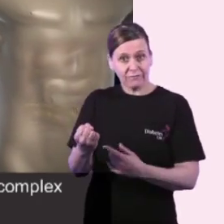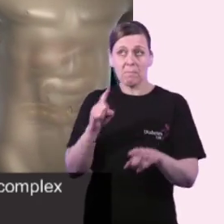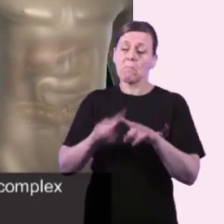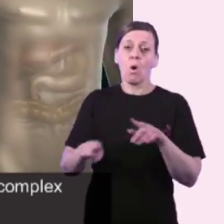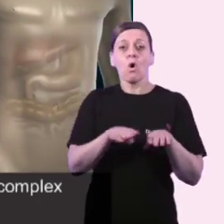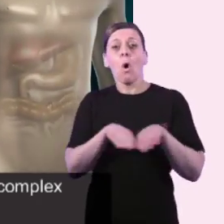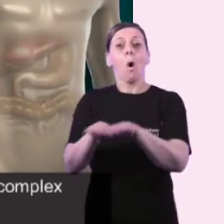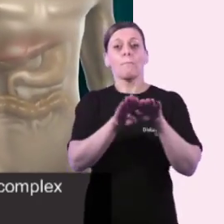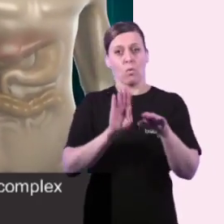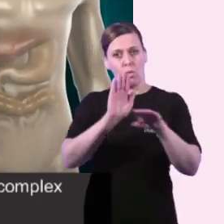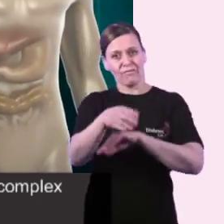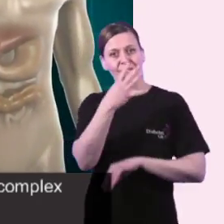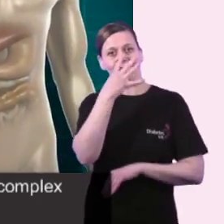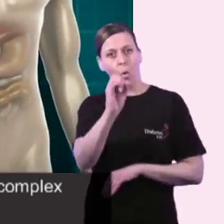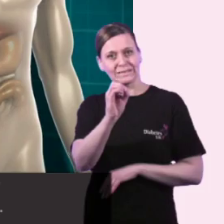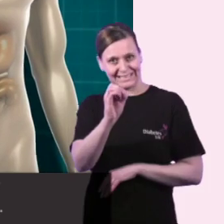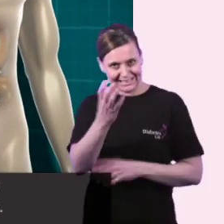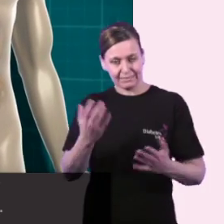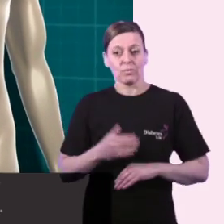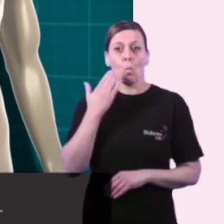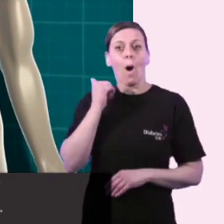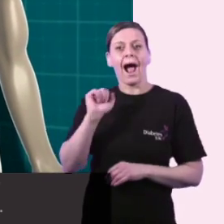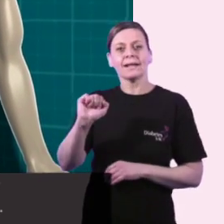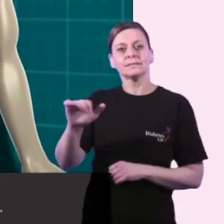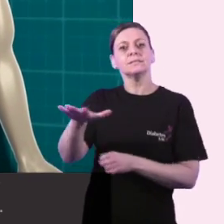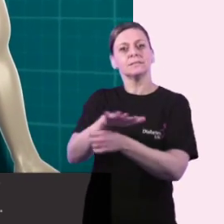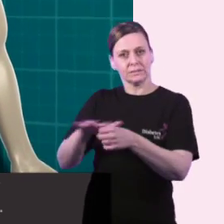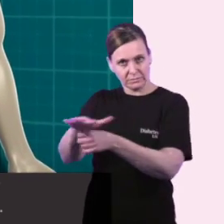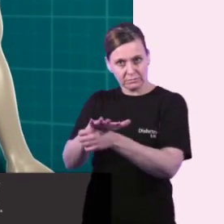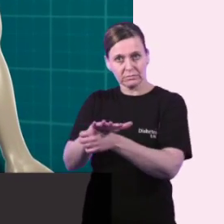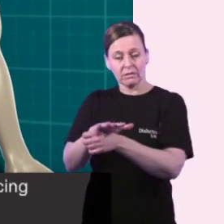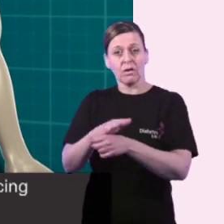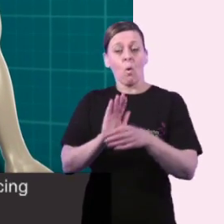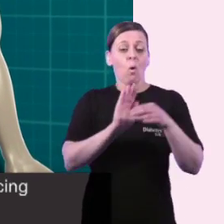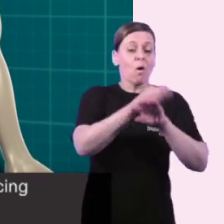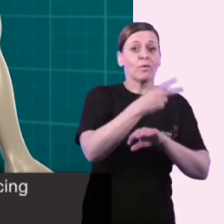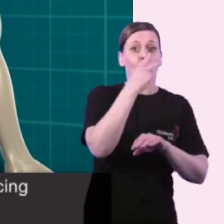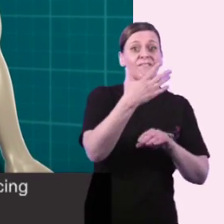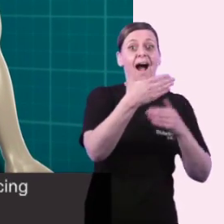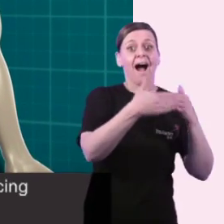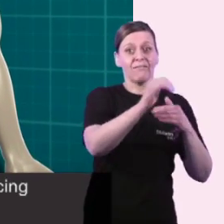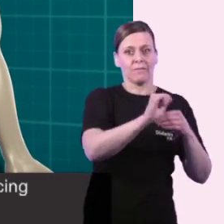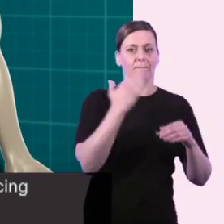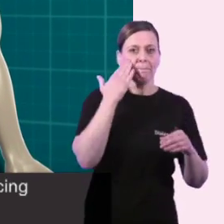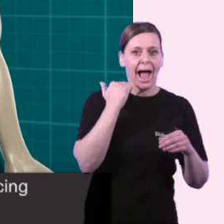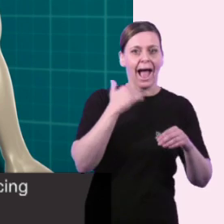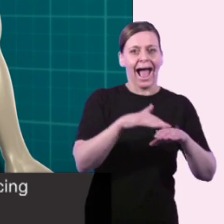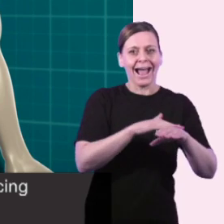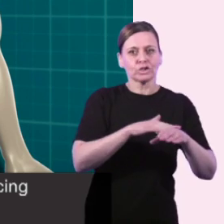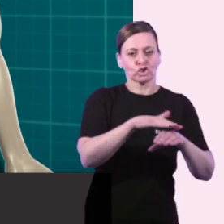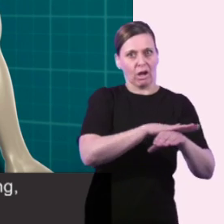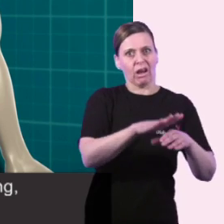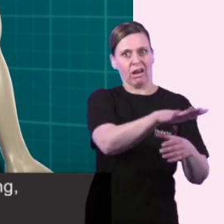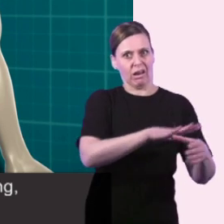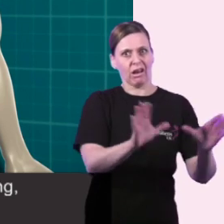diabetes is a little more complex because there's slightly more processes at work. Either the body isn't producing quite enough insulin